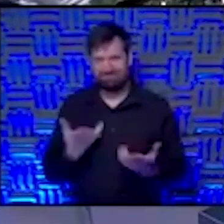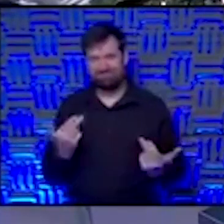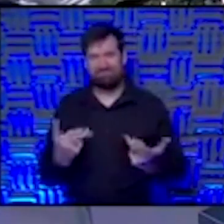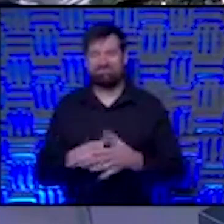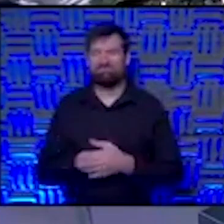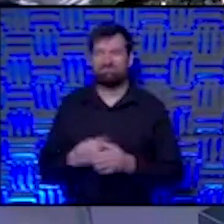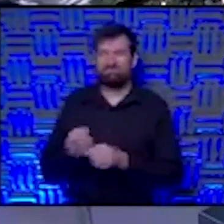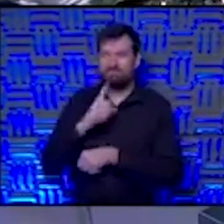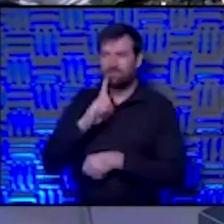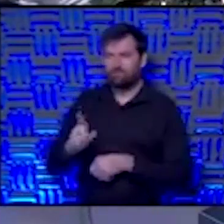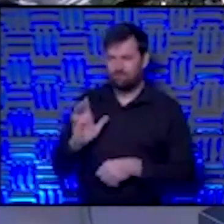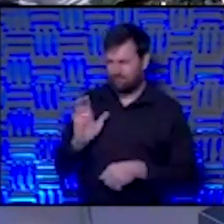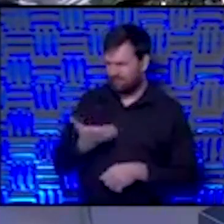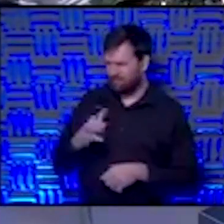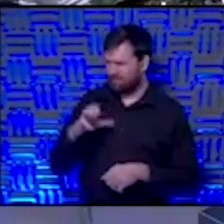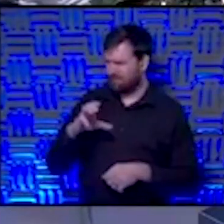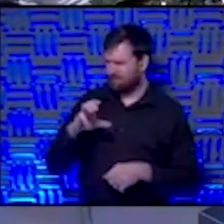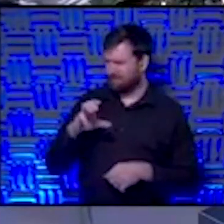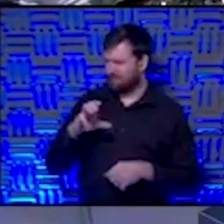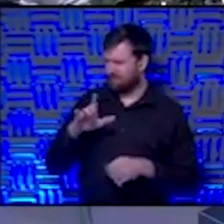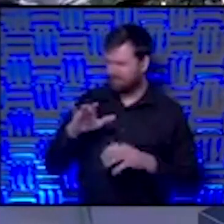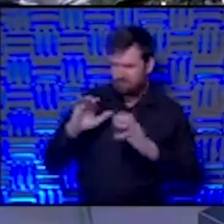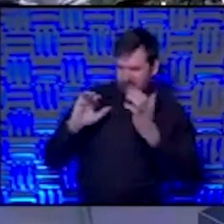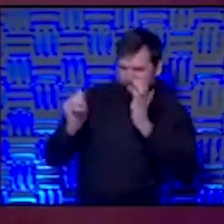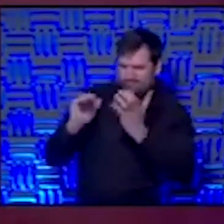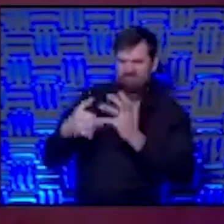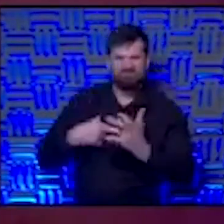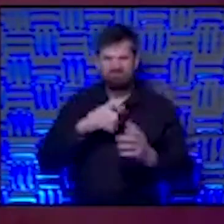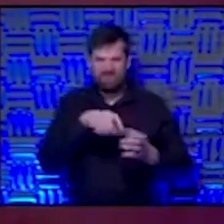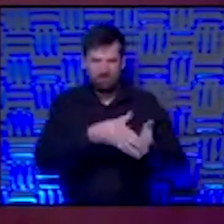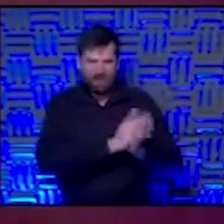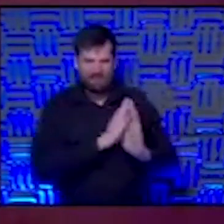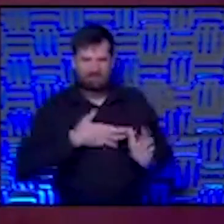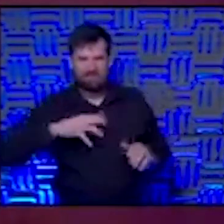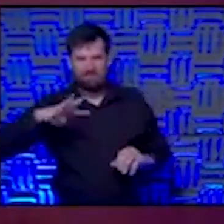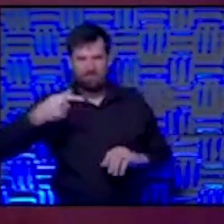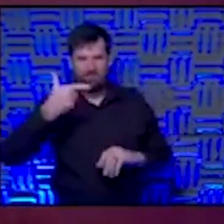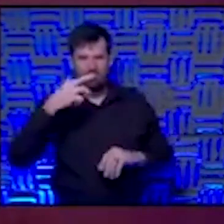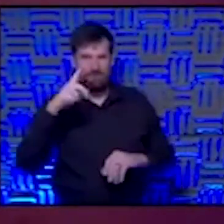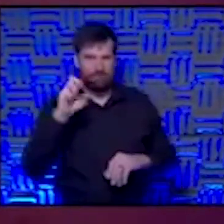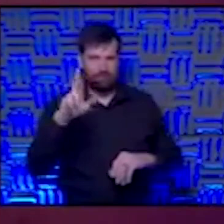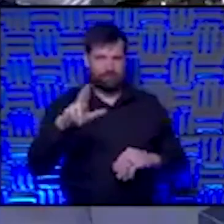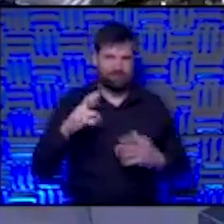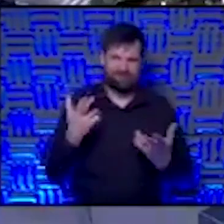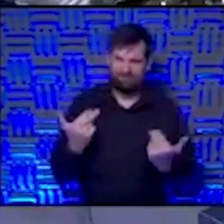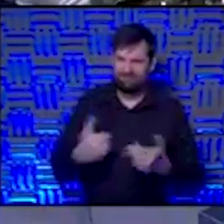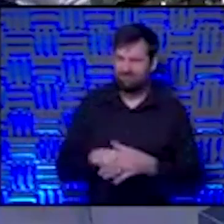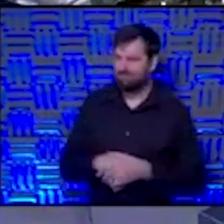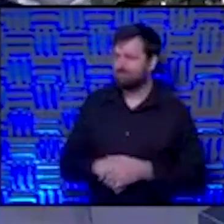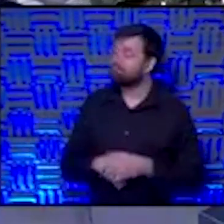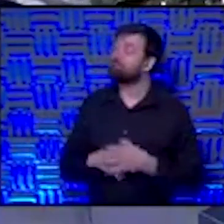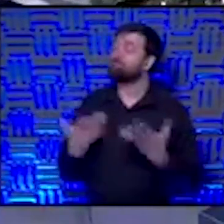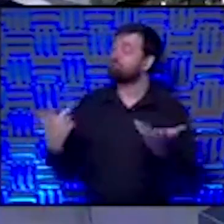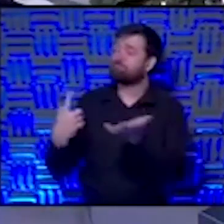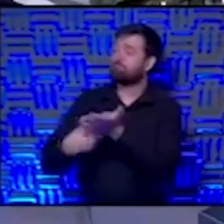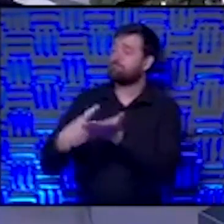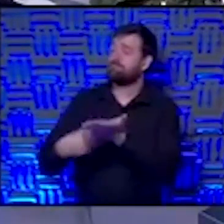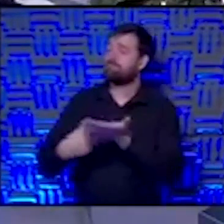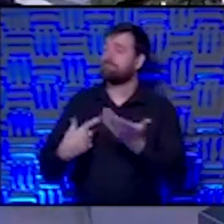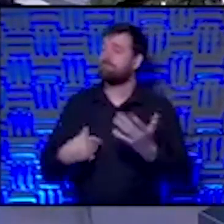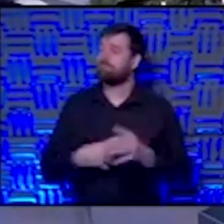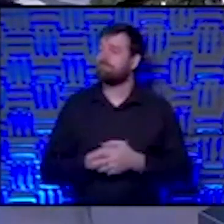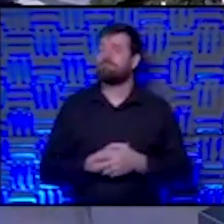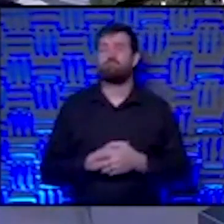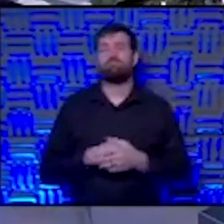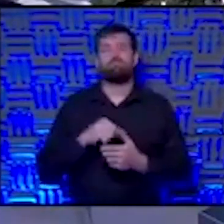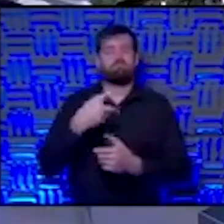our is that a simile? I think it would. I'd have to ask my fourth grader. Yeah, me too. Okay, great. Well, let's talk a little bit tell us a little about